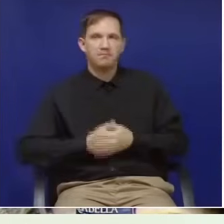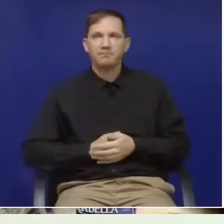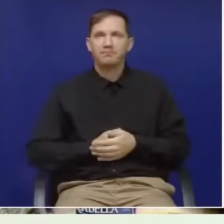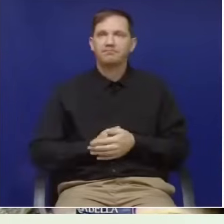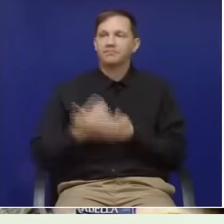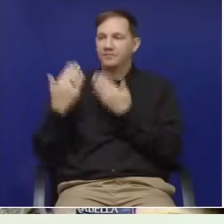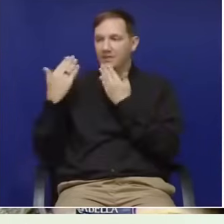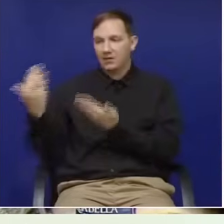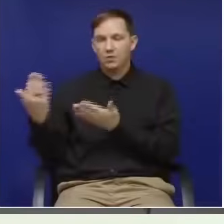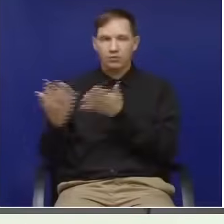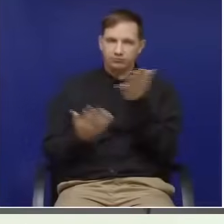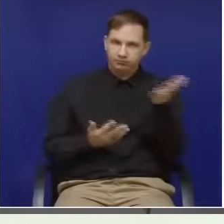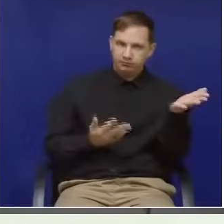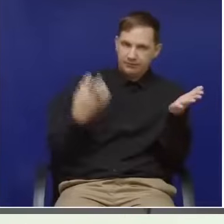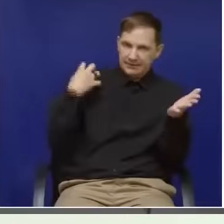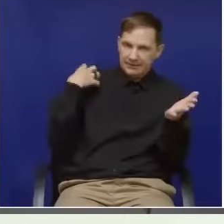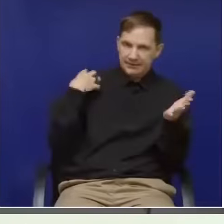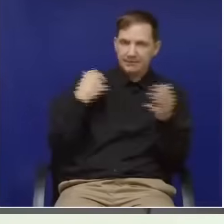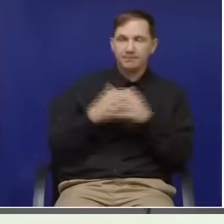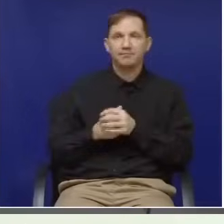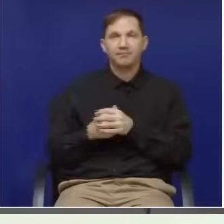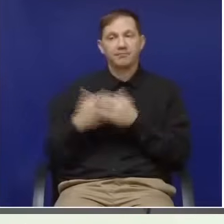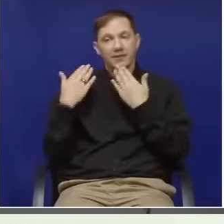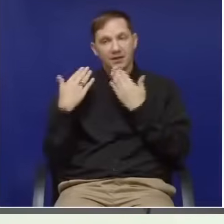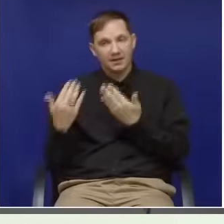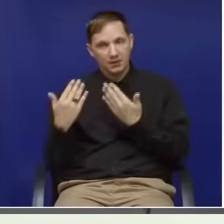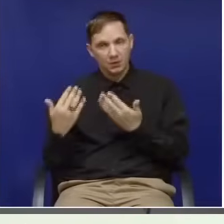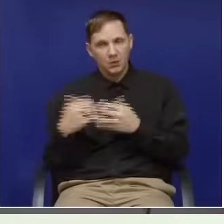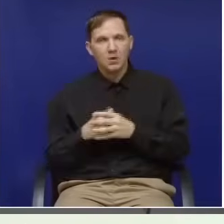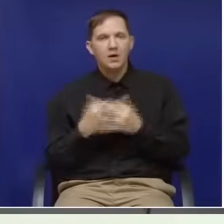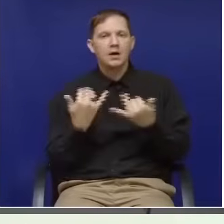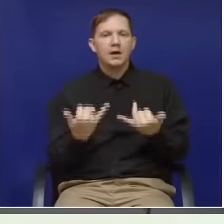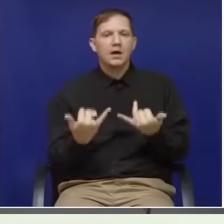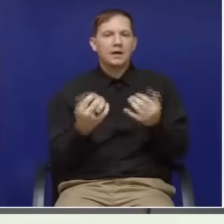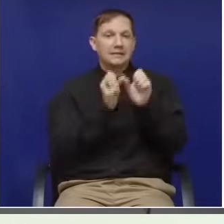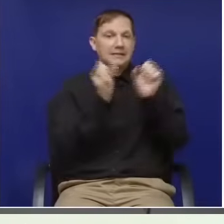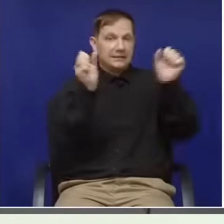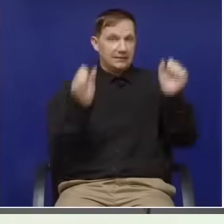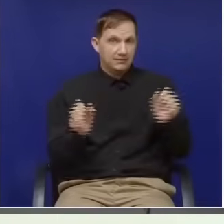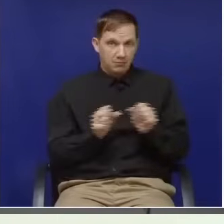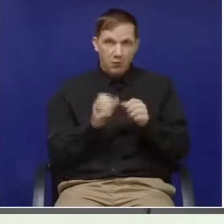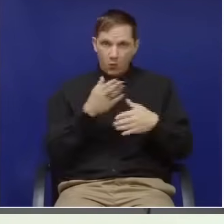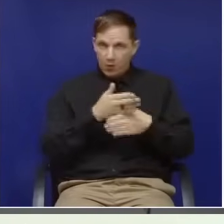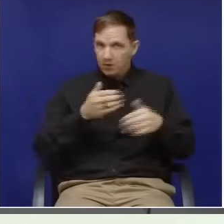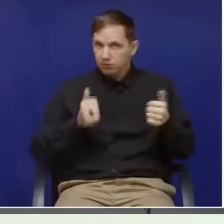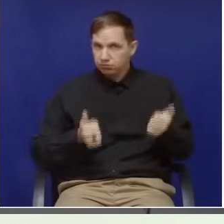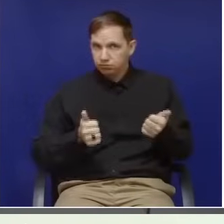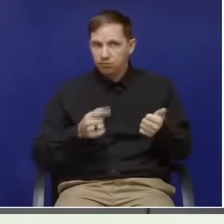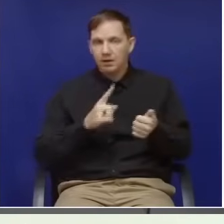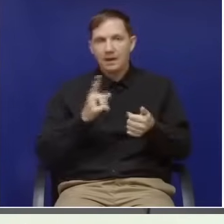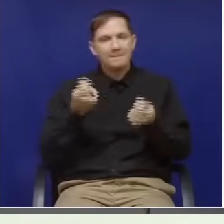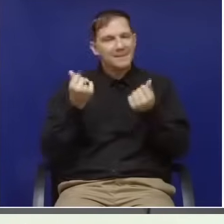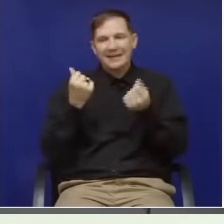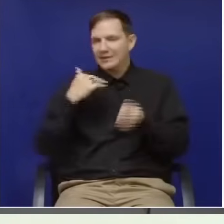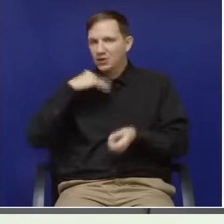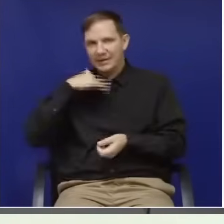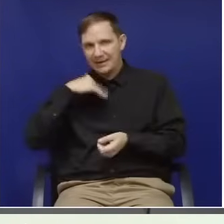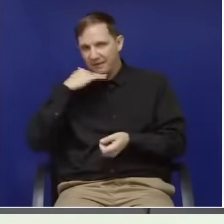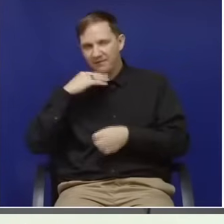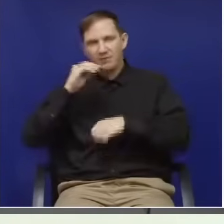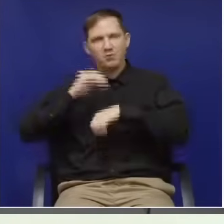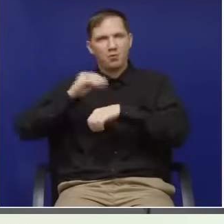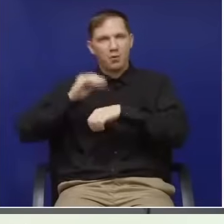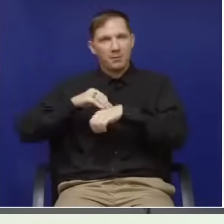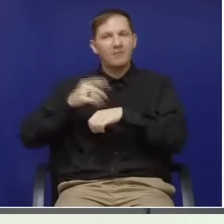Minister. Thank you very much. The current system is that it's working. The issue of shortfall is on upgrading. I